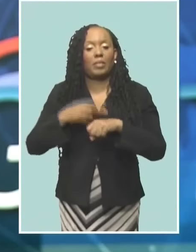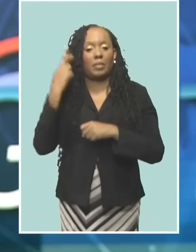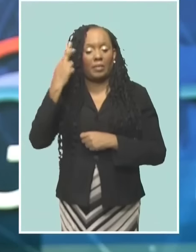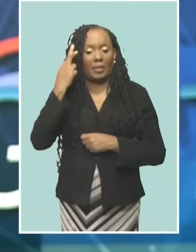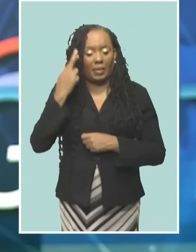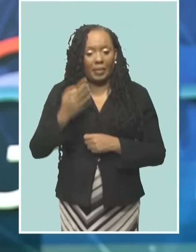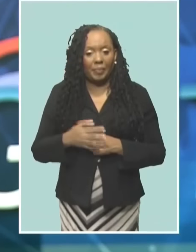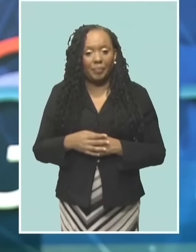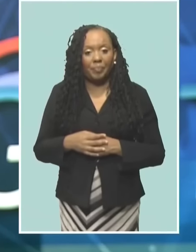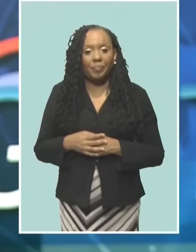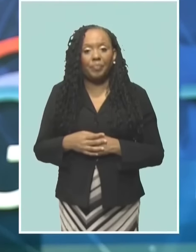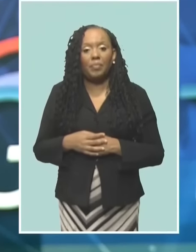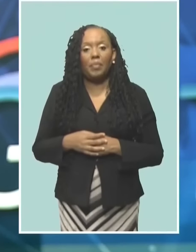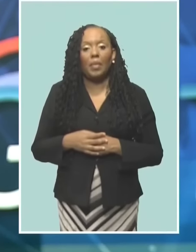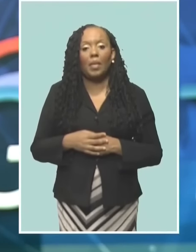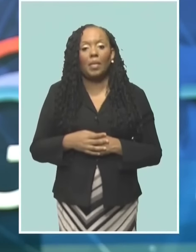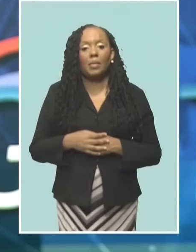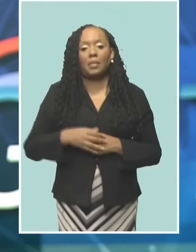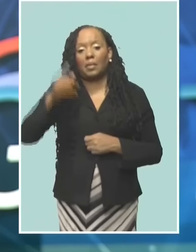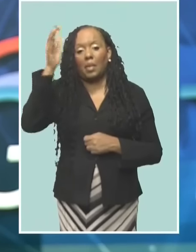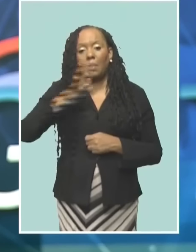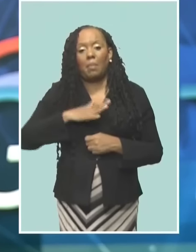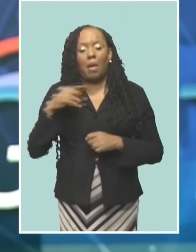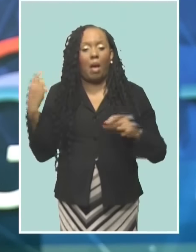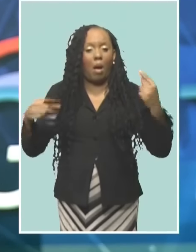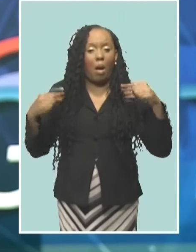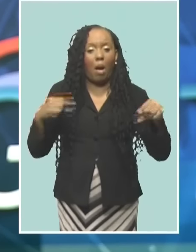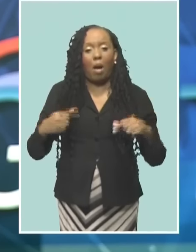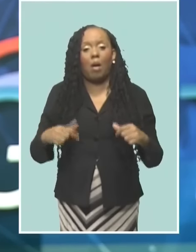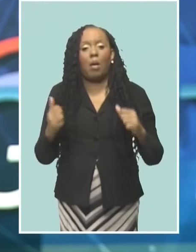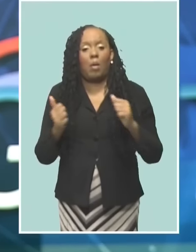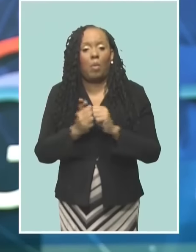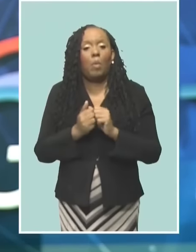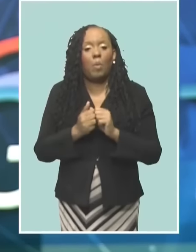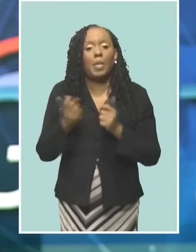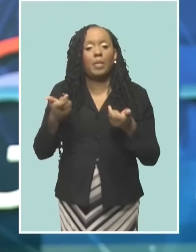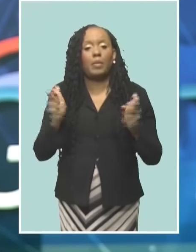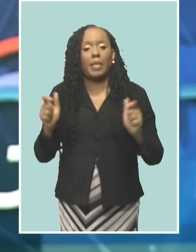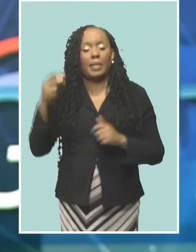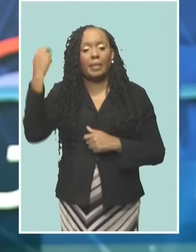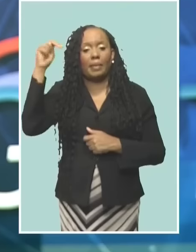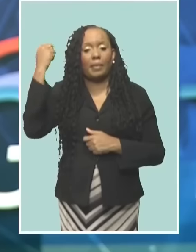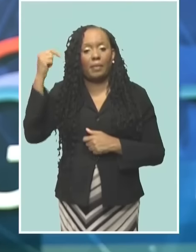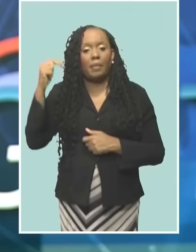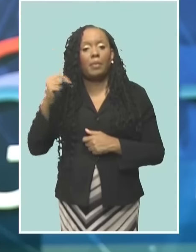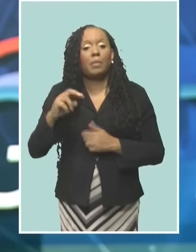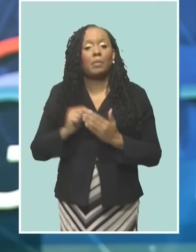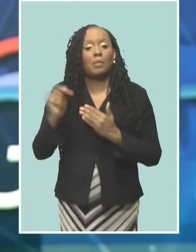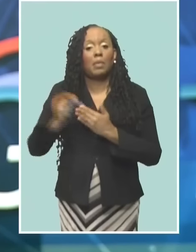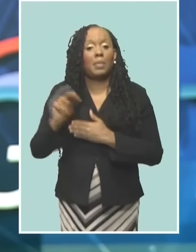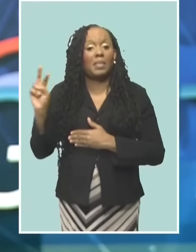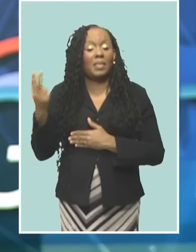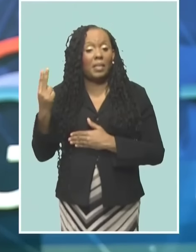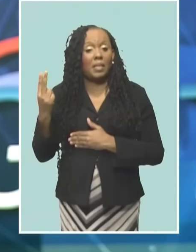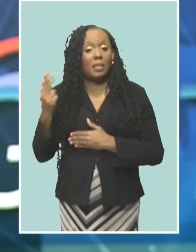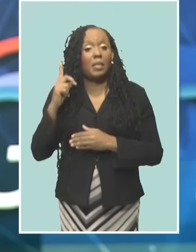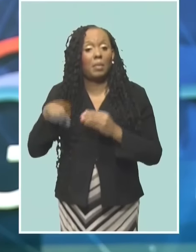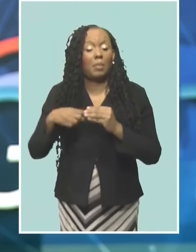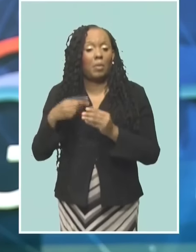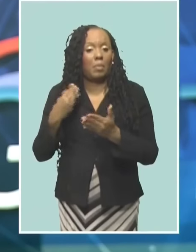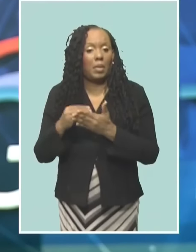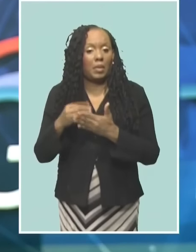According to police reports, John got into an argument with his great-nephew Andre Alleyne on November 2nd over a sum of money. During